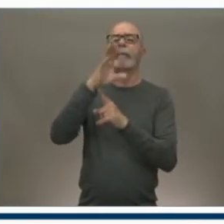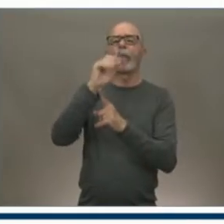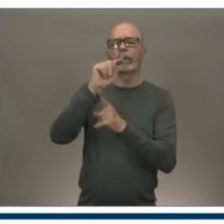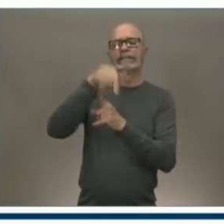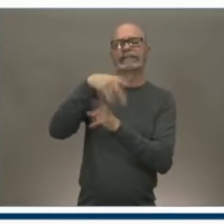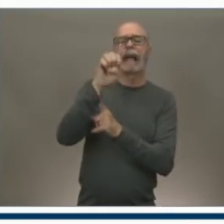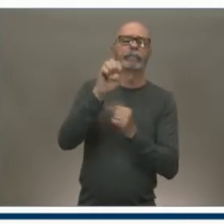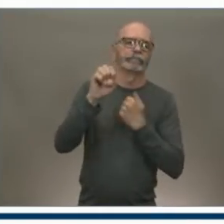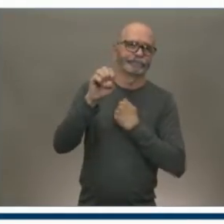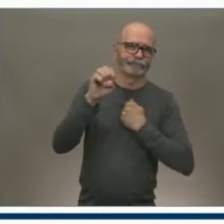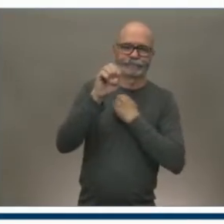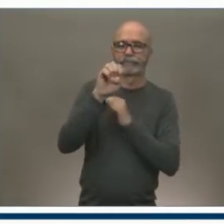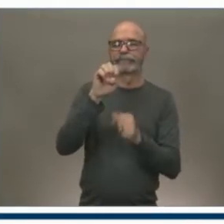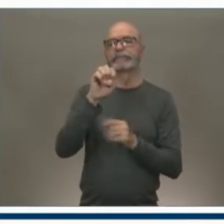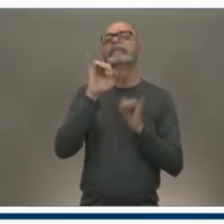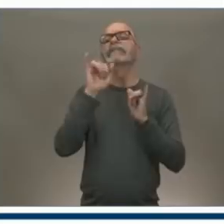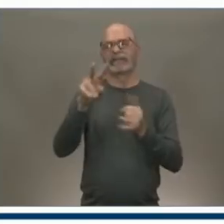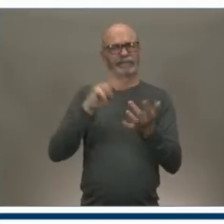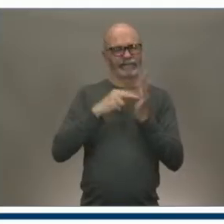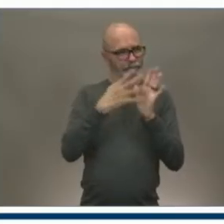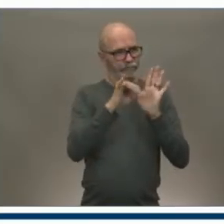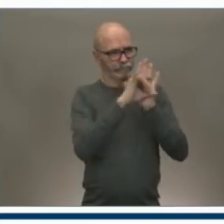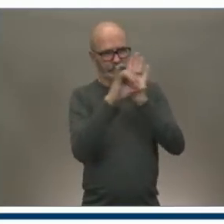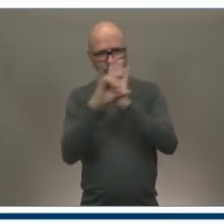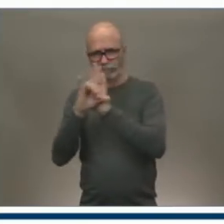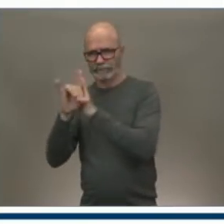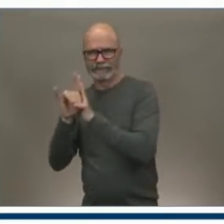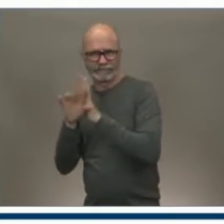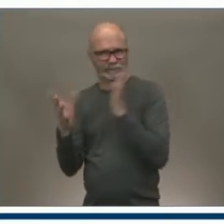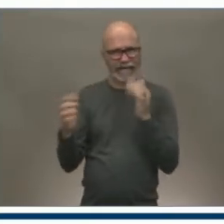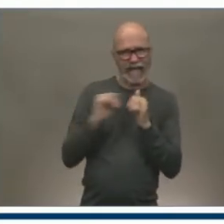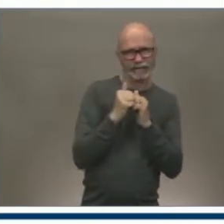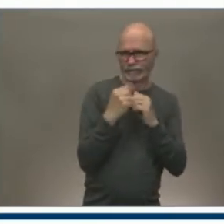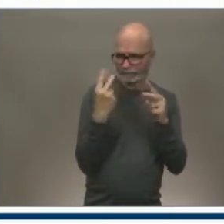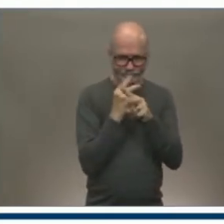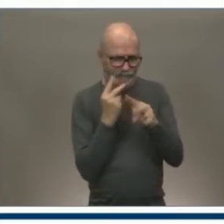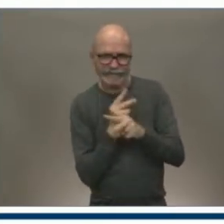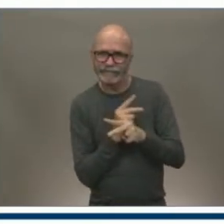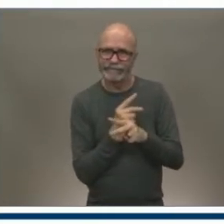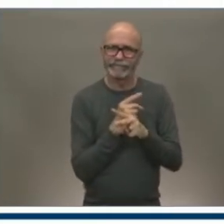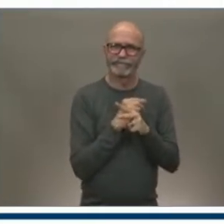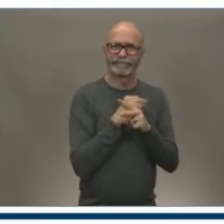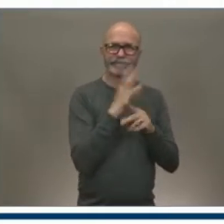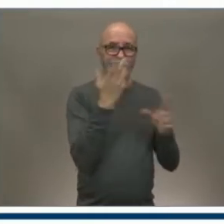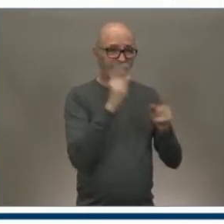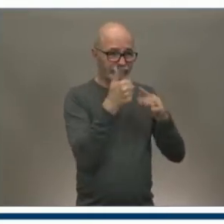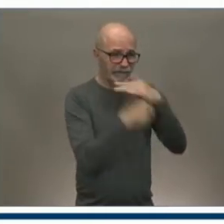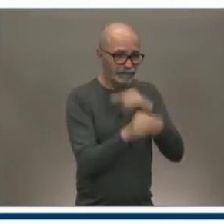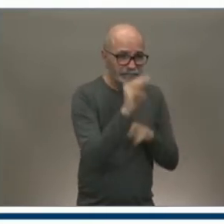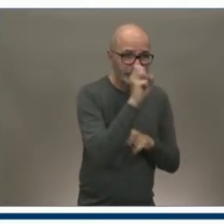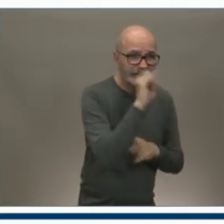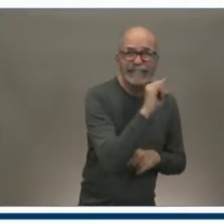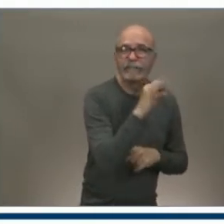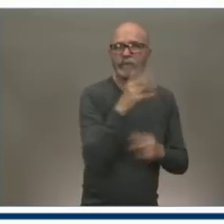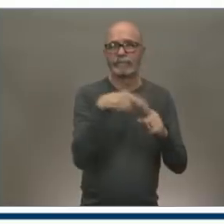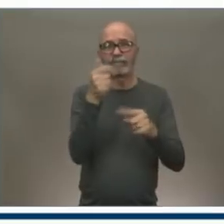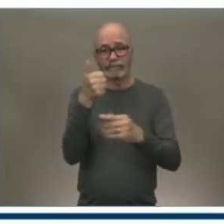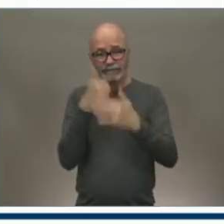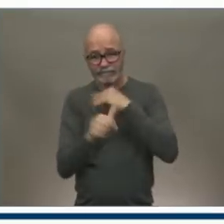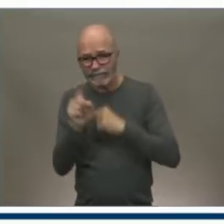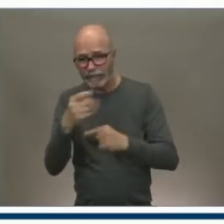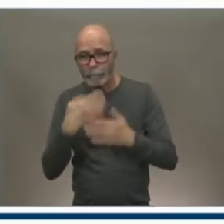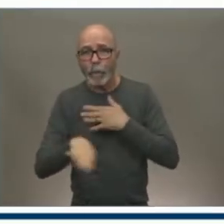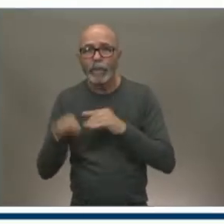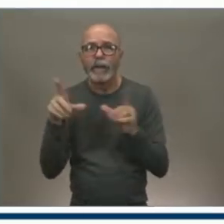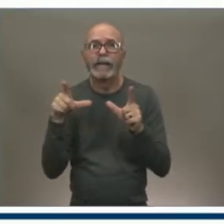We need to identify people based on, through MSI, based on their date of birth. How do we get them an invitation to all the processes?